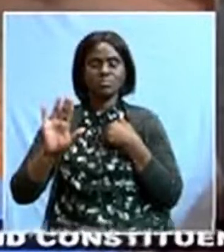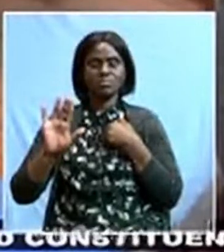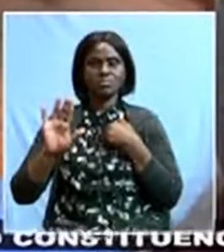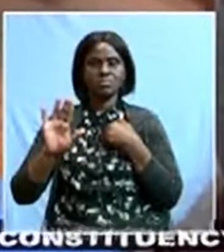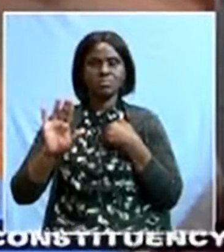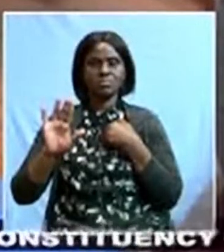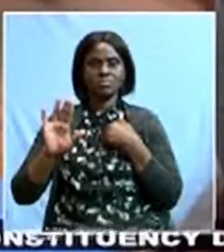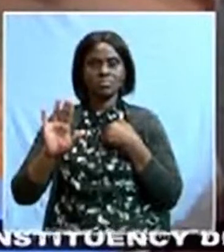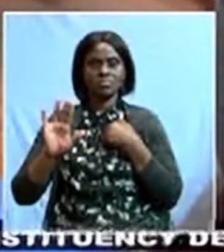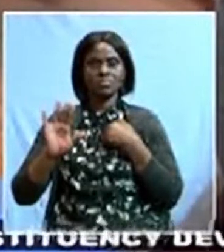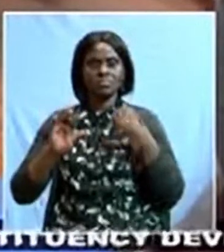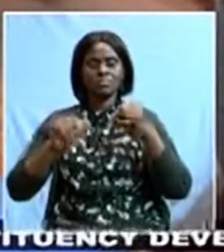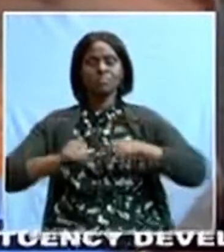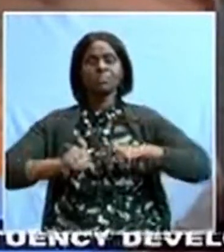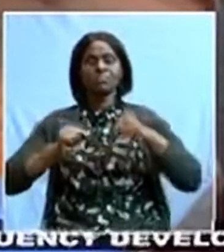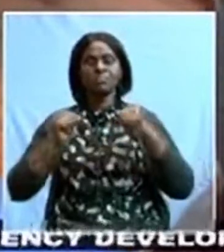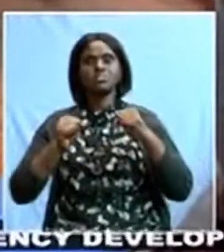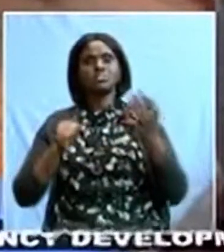The employer.